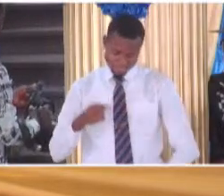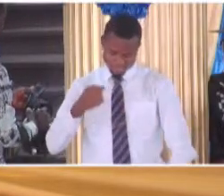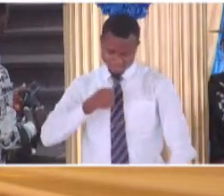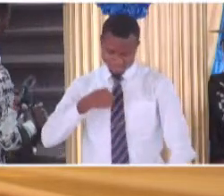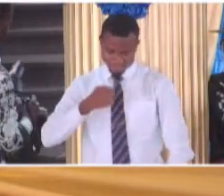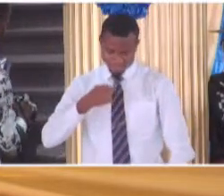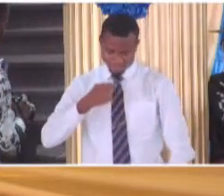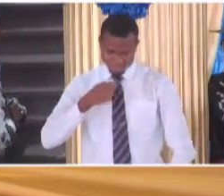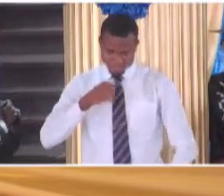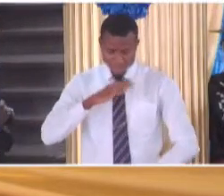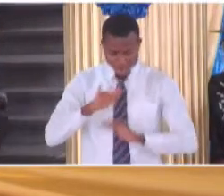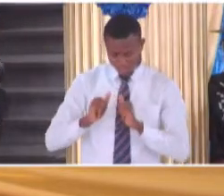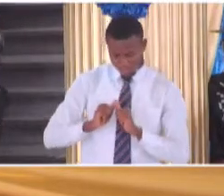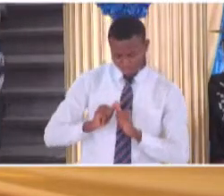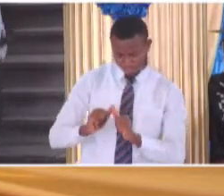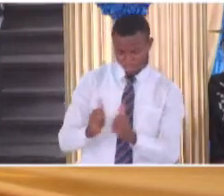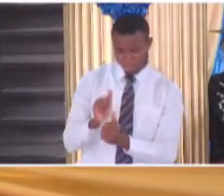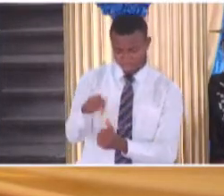in these efforts.